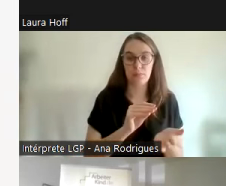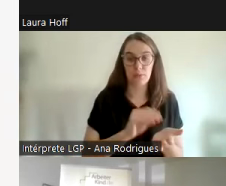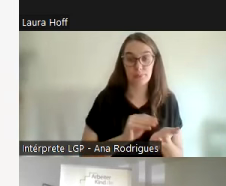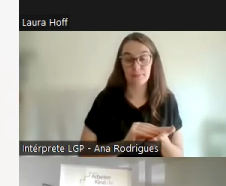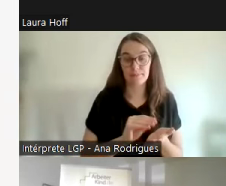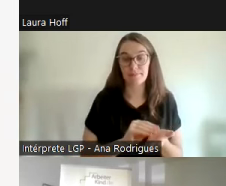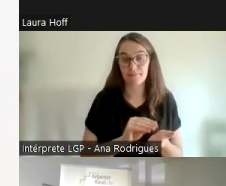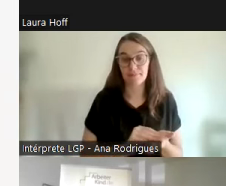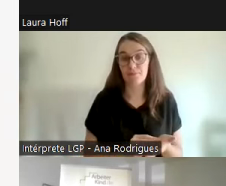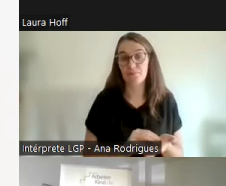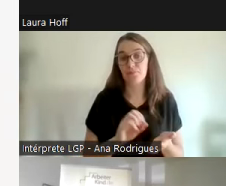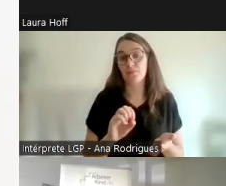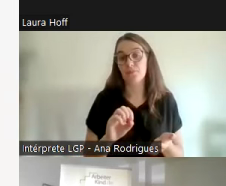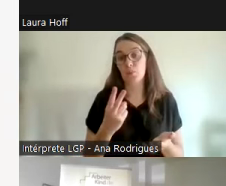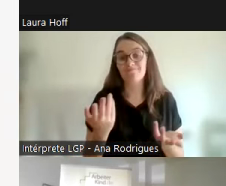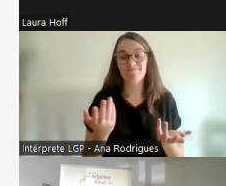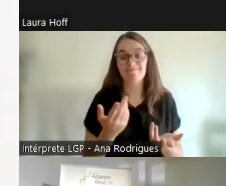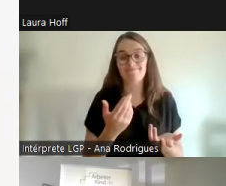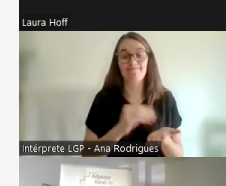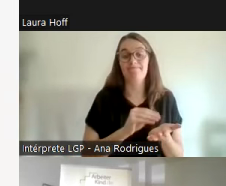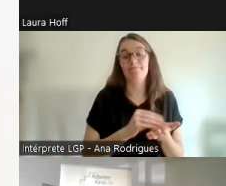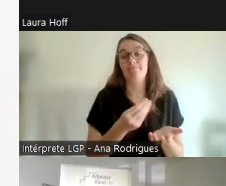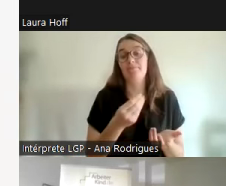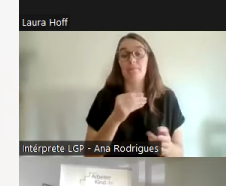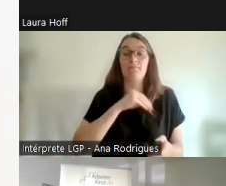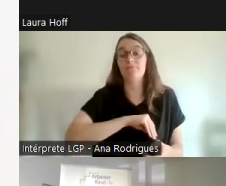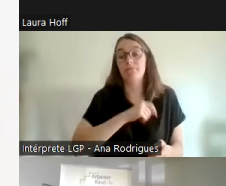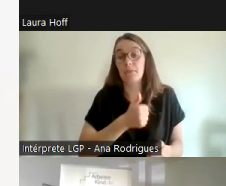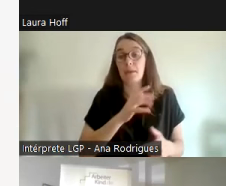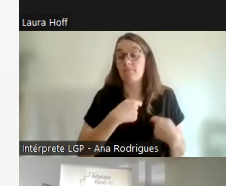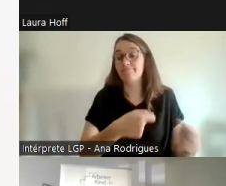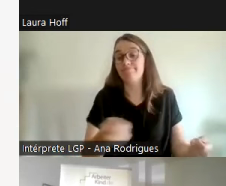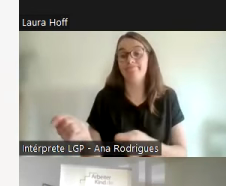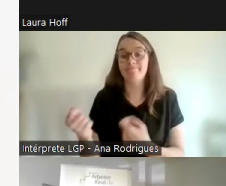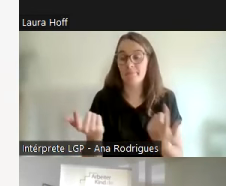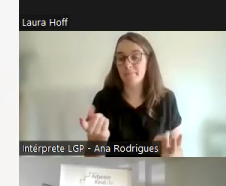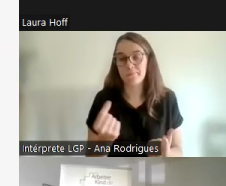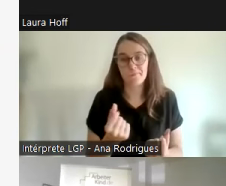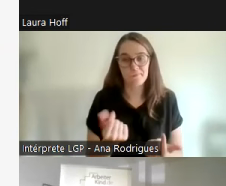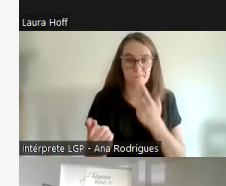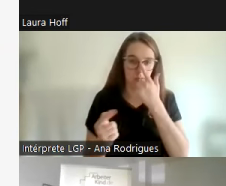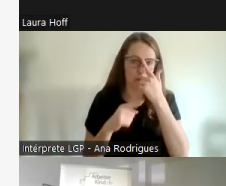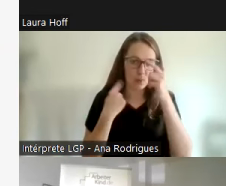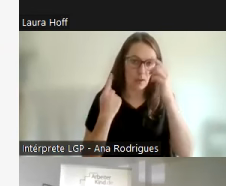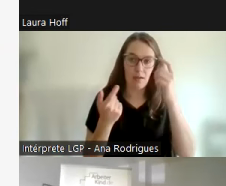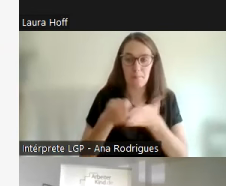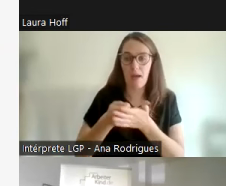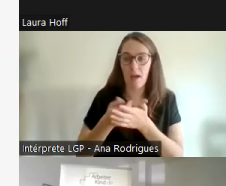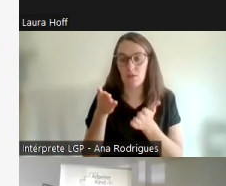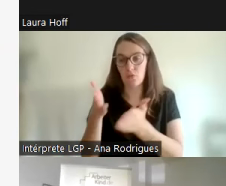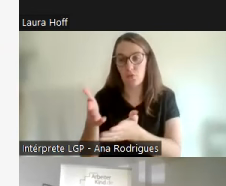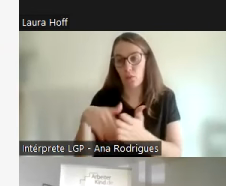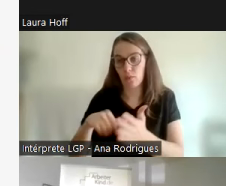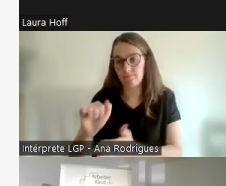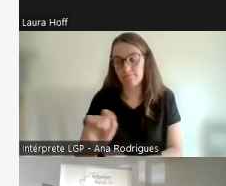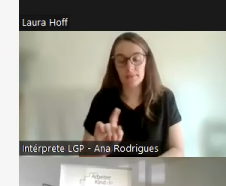have a smaller disposable income, and thus are less likely to be able to pay for their children's college